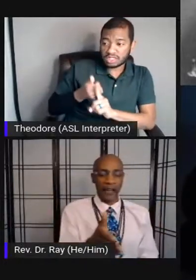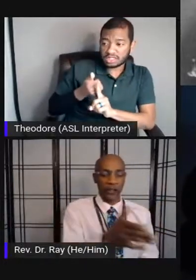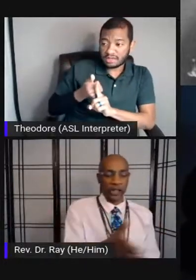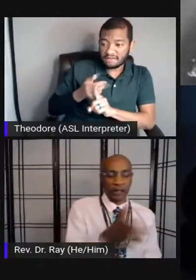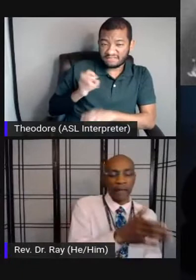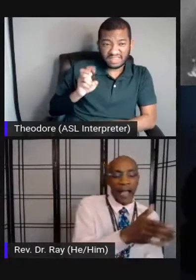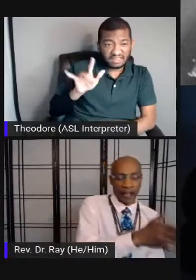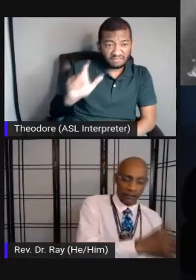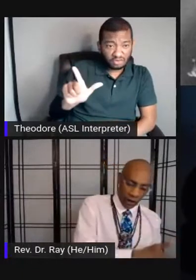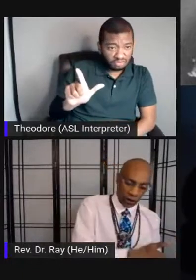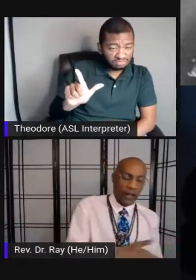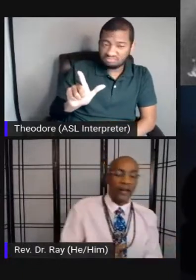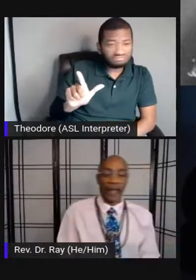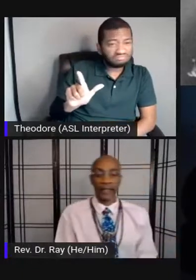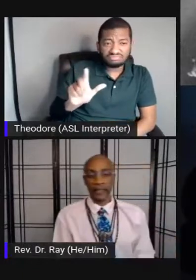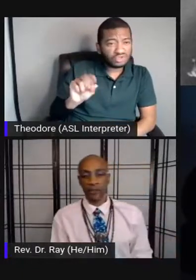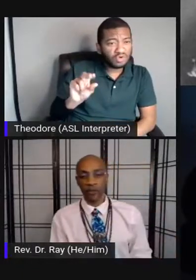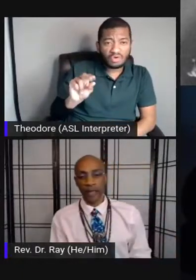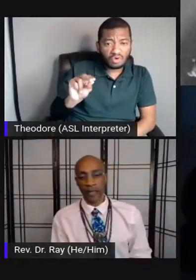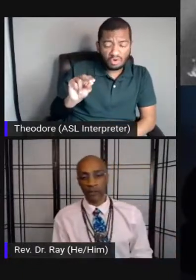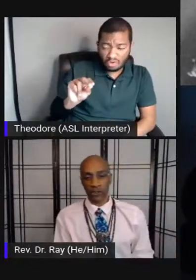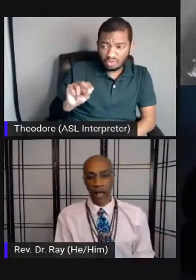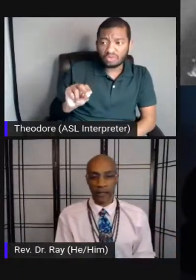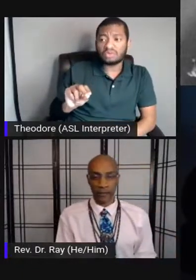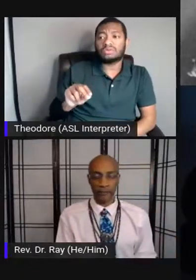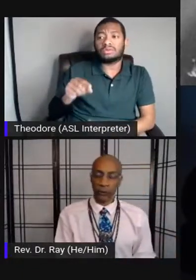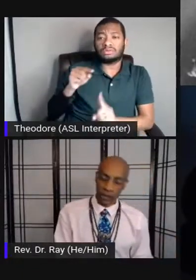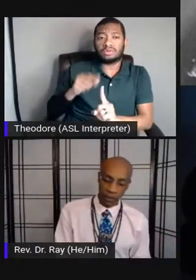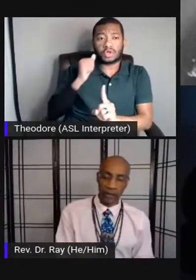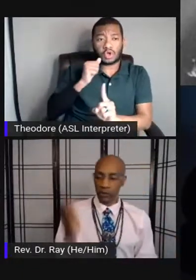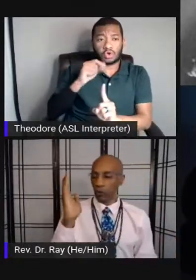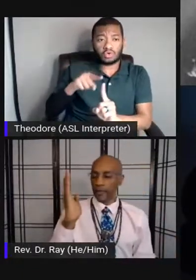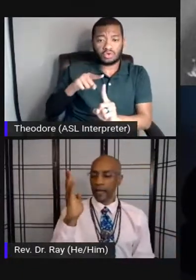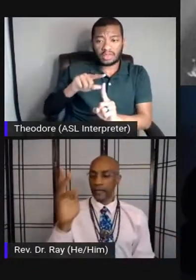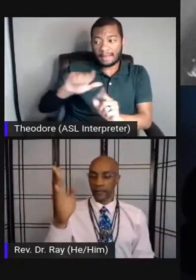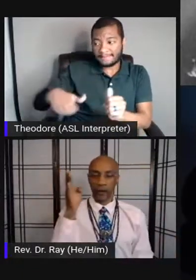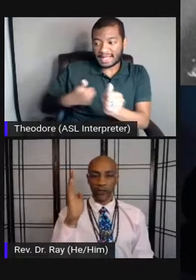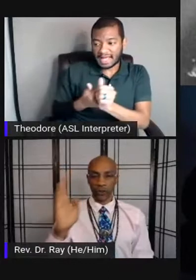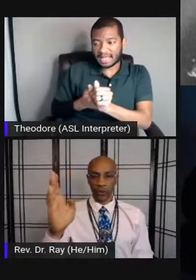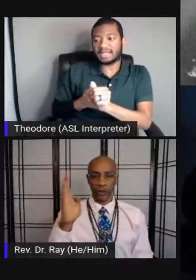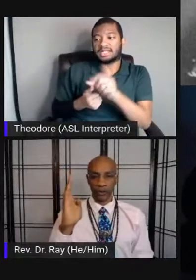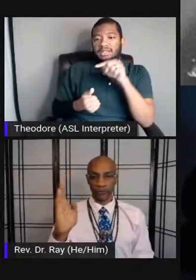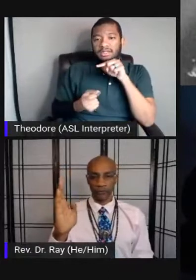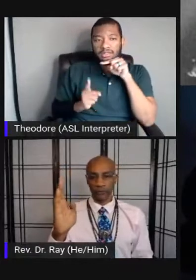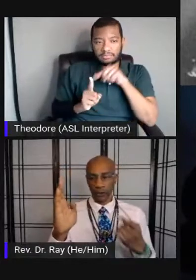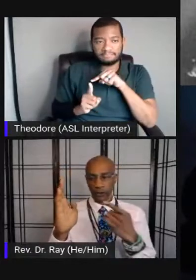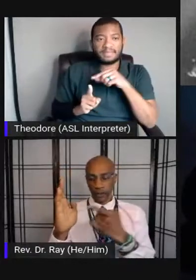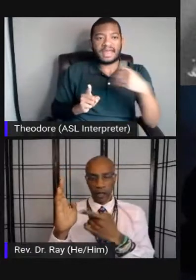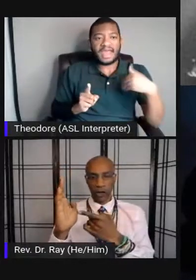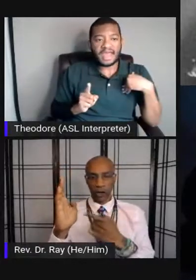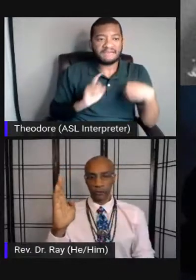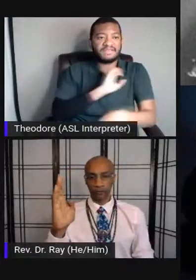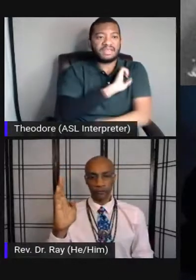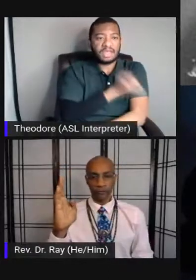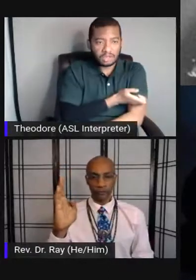the energy back of her that needed to be exercised, which means you recognize that there is the real, the